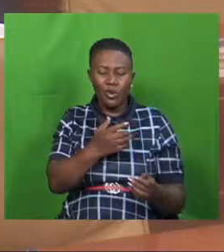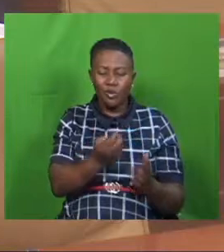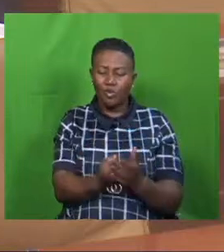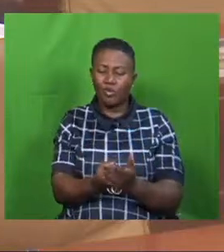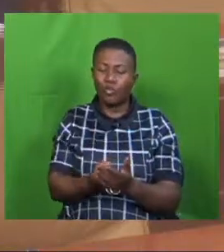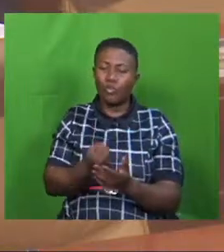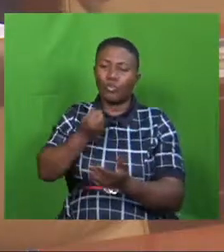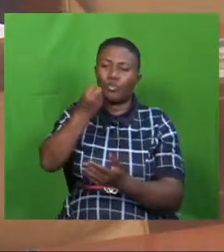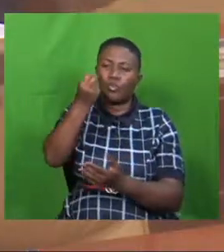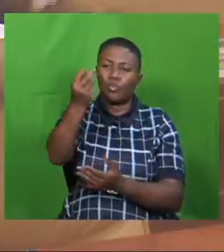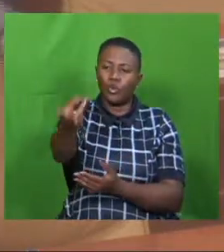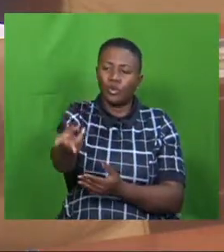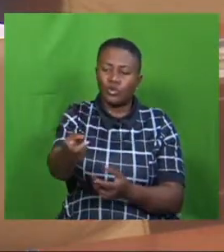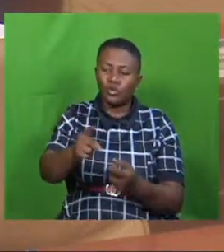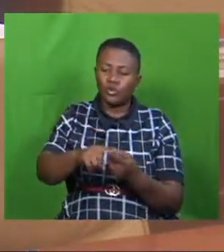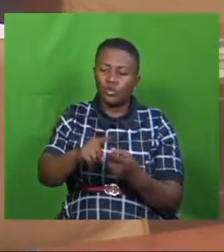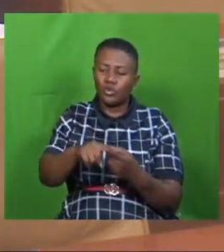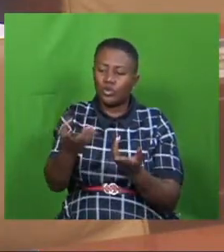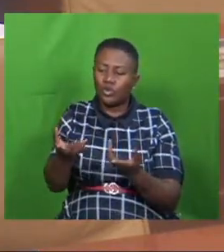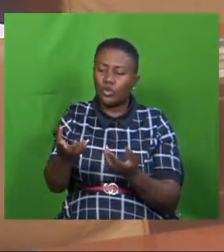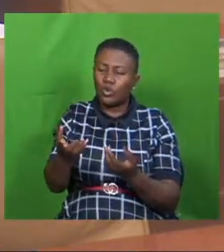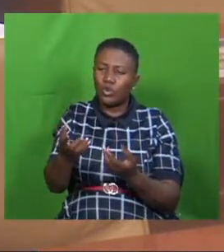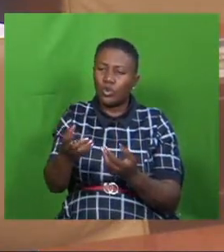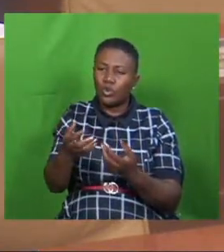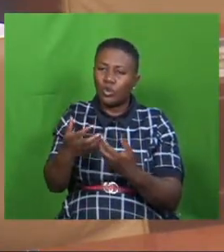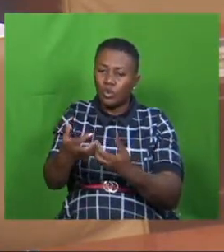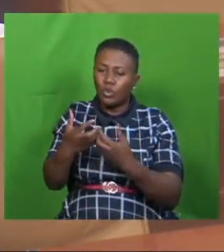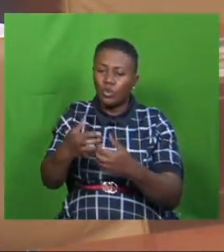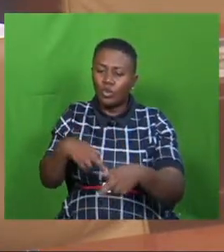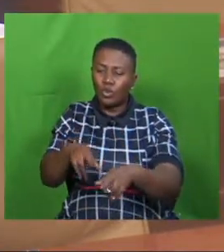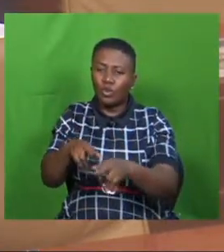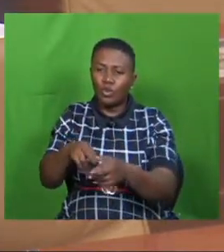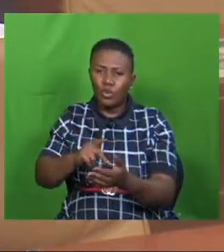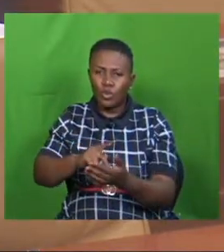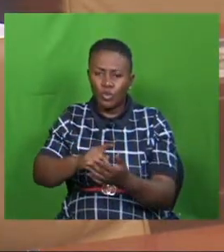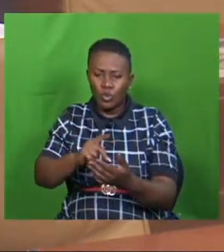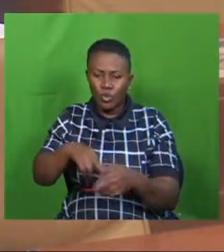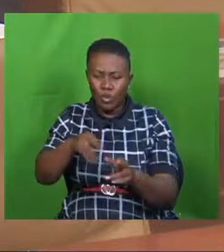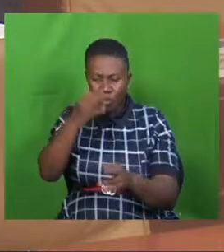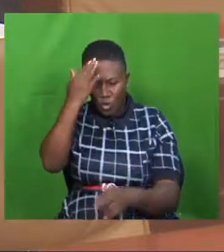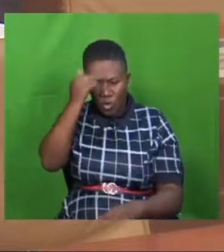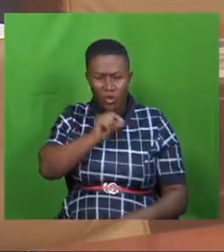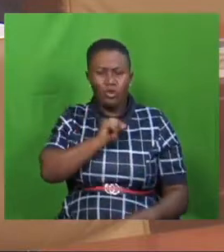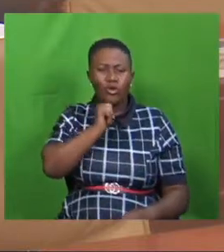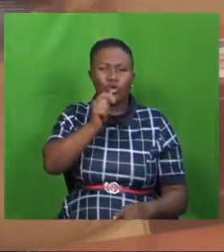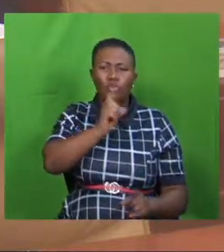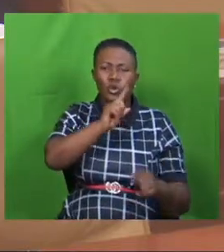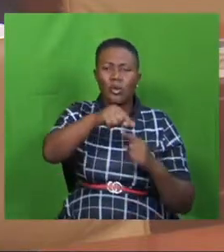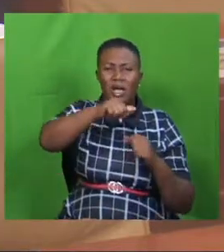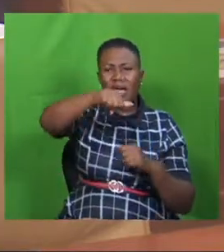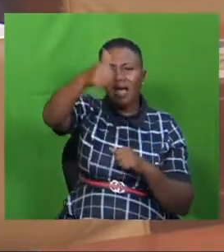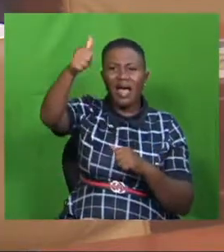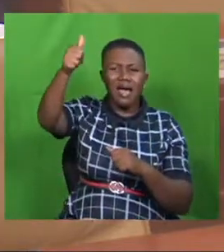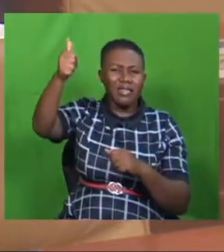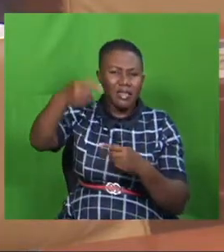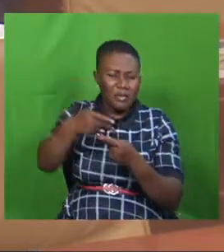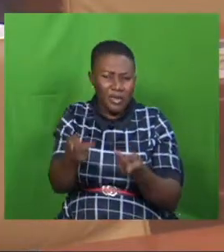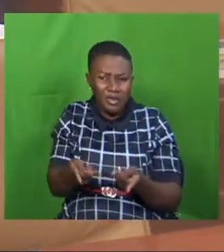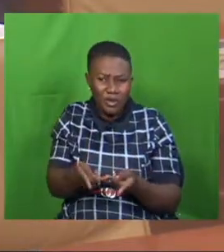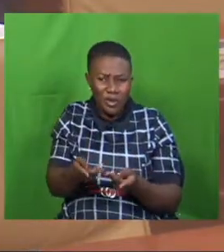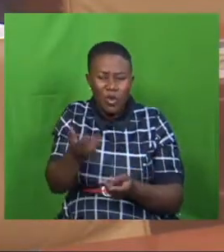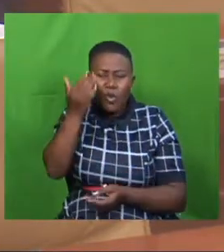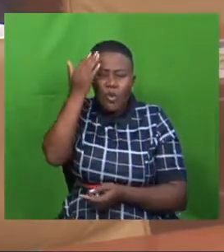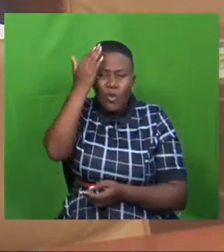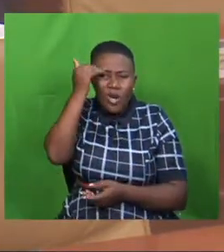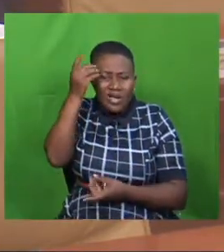a so-called motorway project? Why did we not talk about Bekwai interchange, Asafo interchange? Why did we decide that